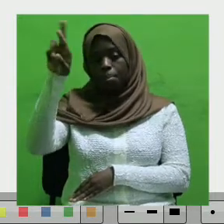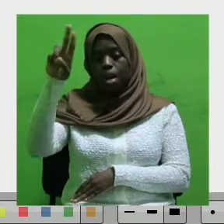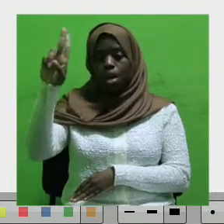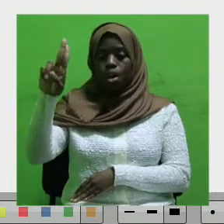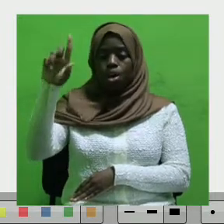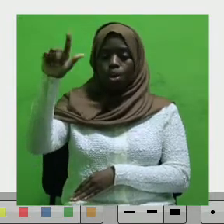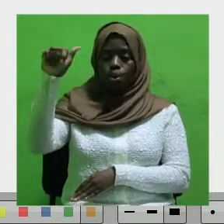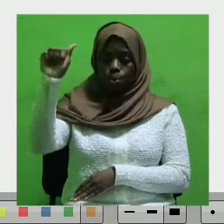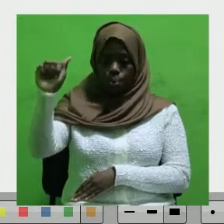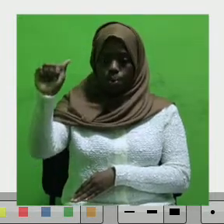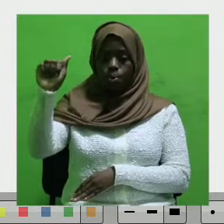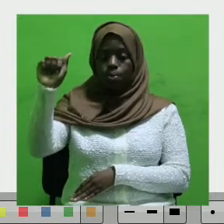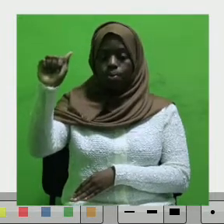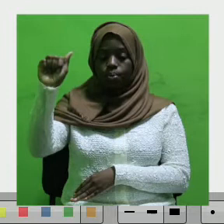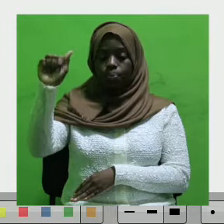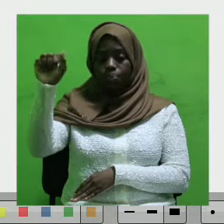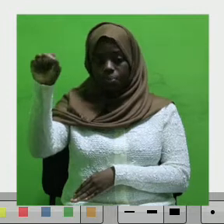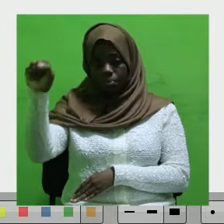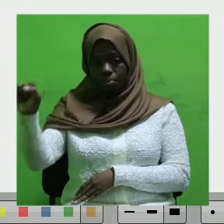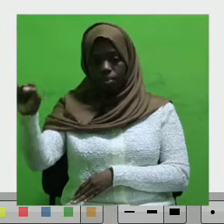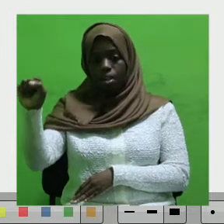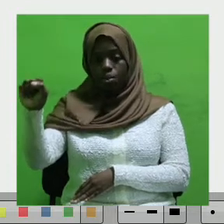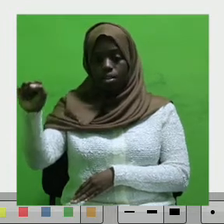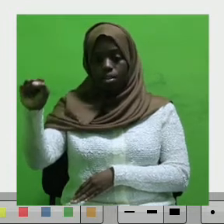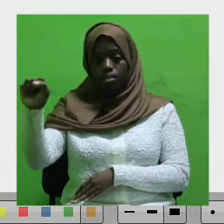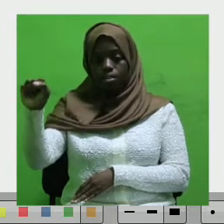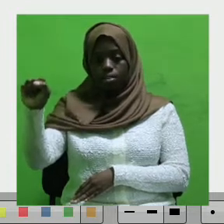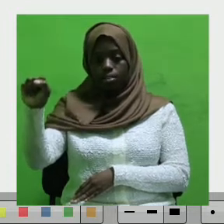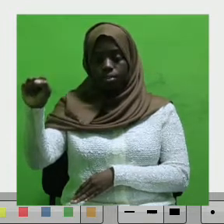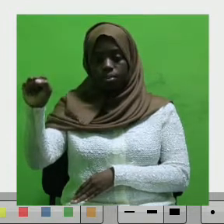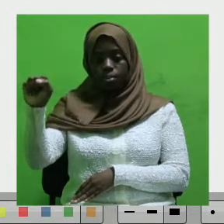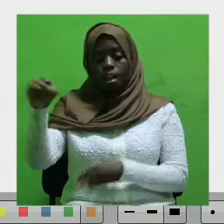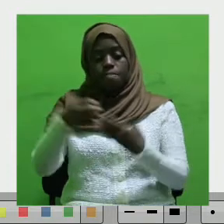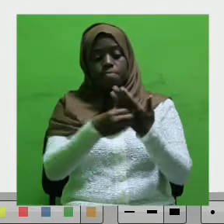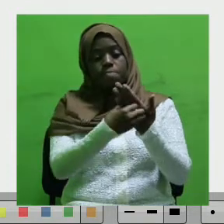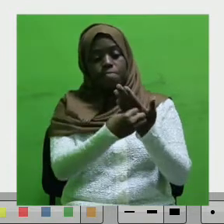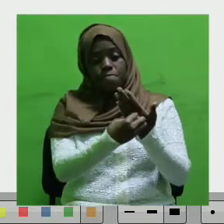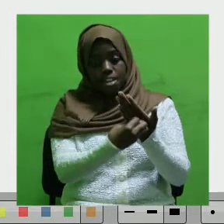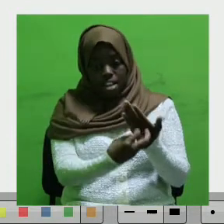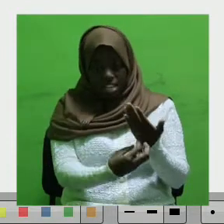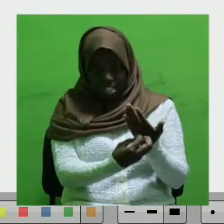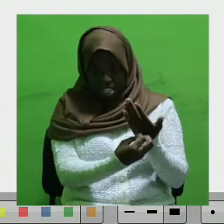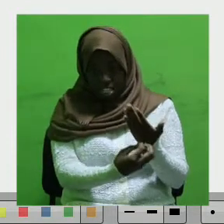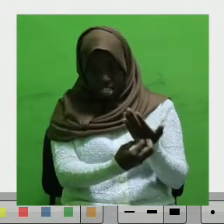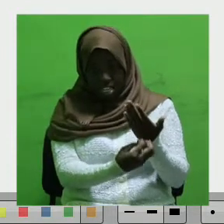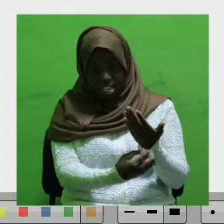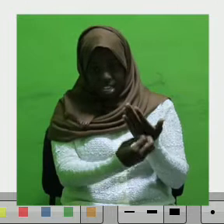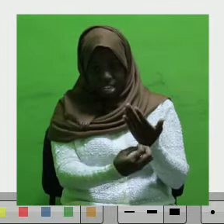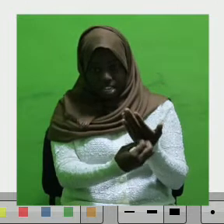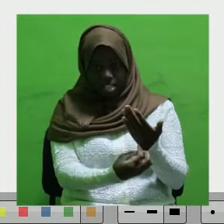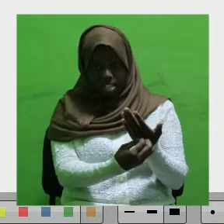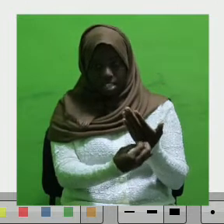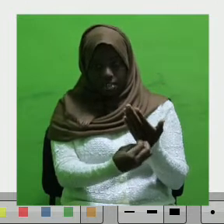filtrate leaves through another vessel, in which the glomerular filtrate is